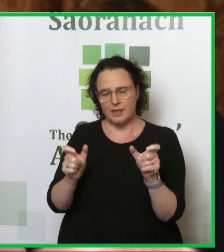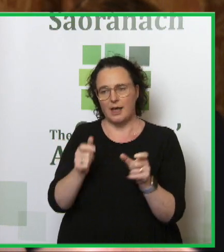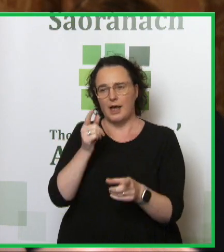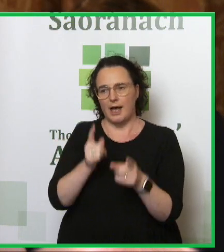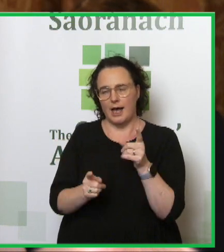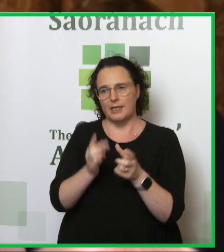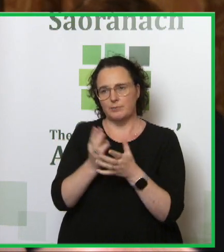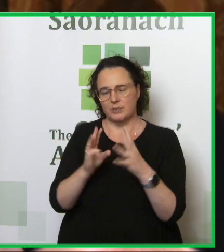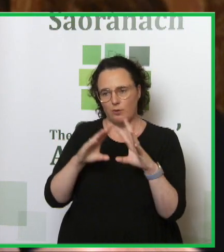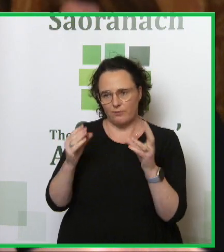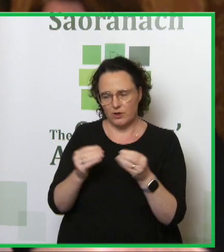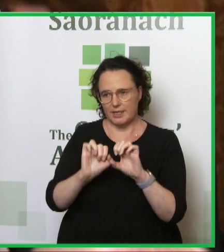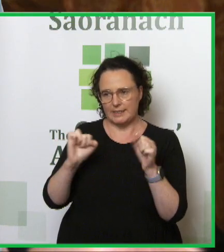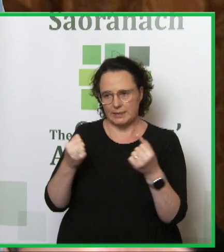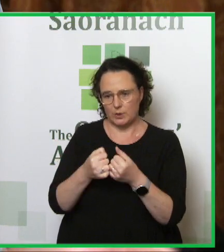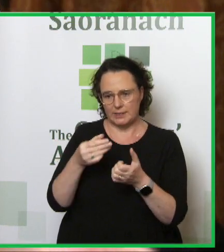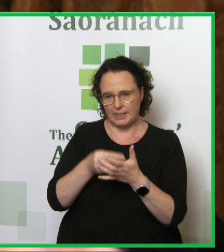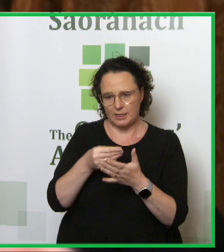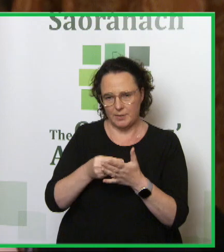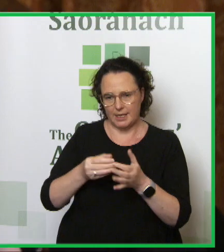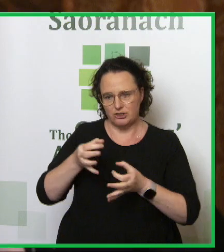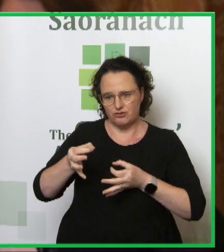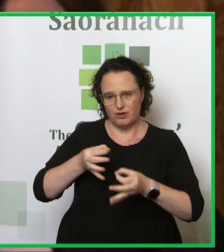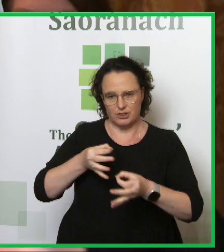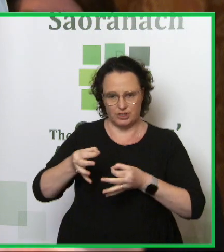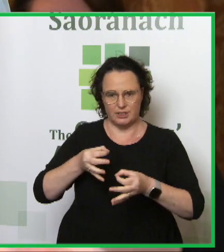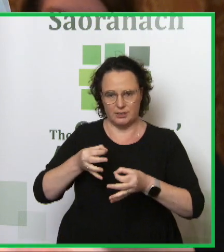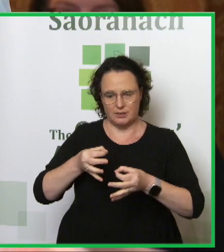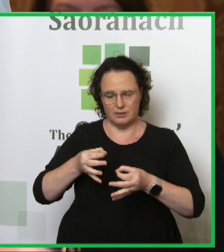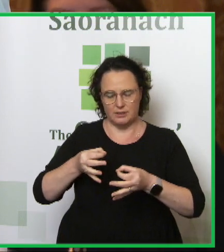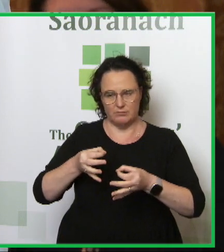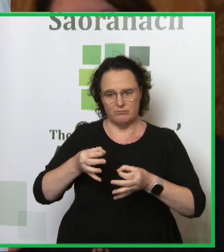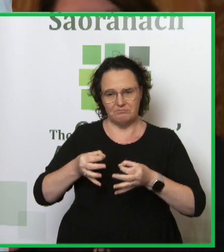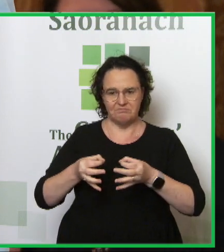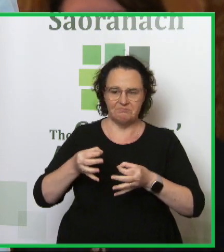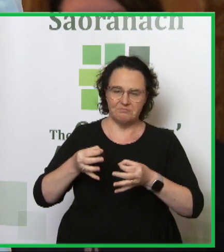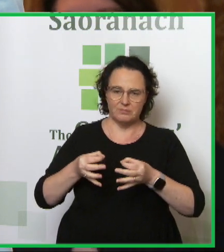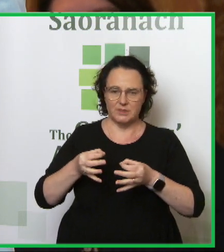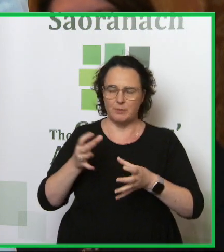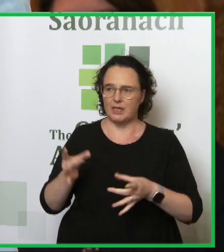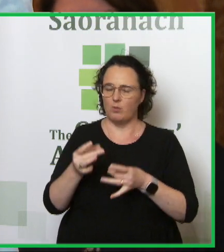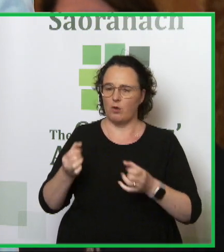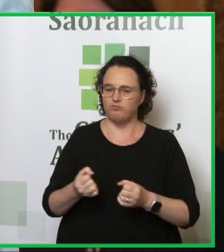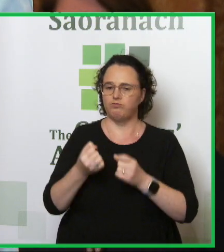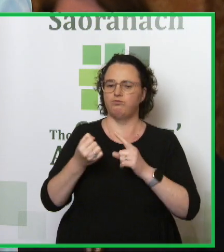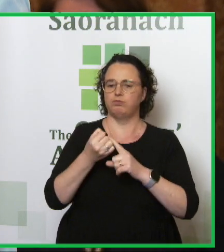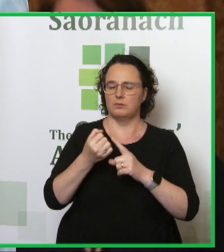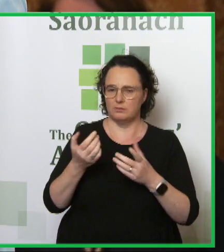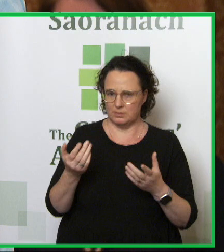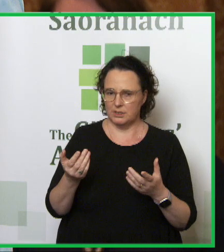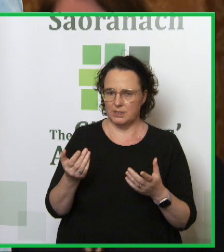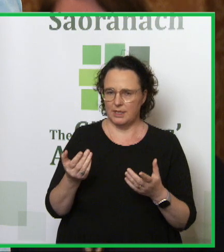of an overall socio-economic strategy, to add to that, to make it more robust, and that there's a bit of